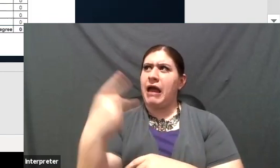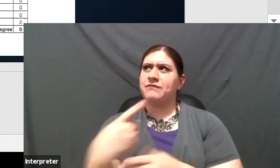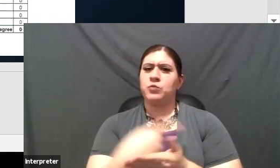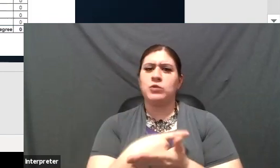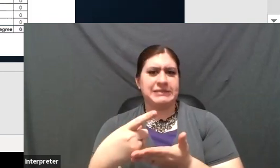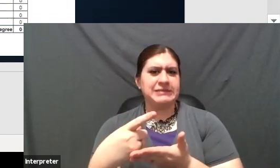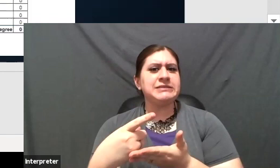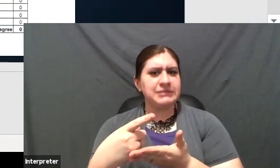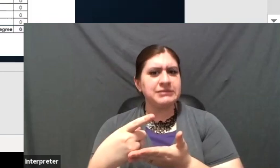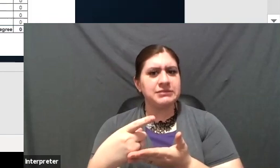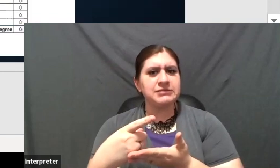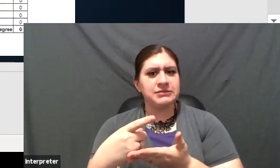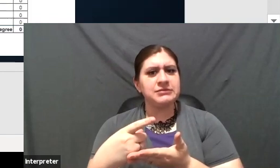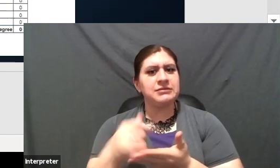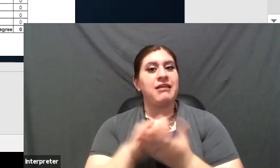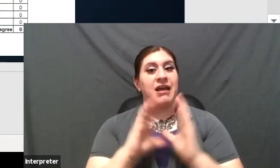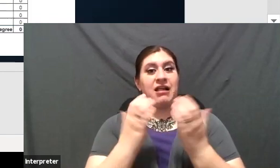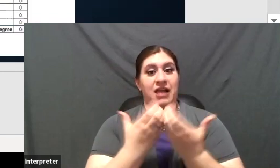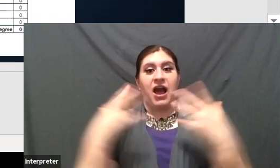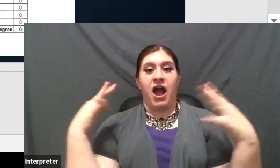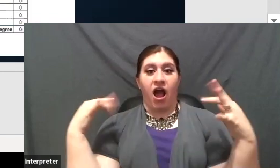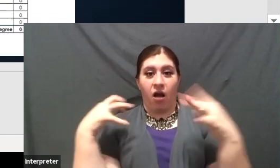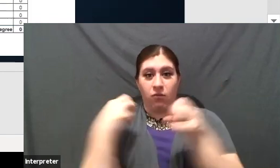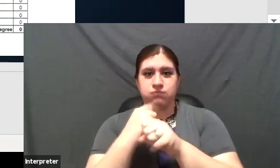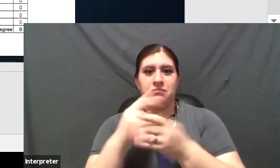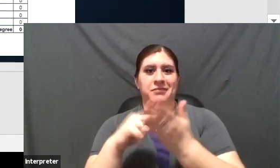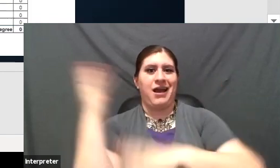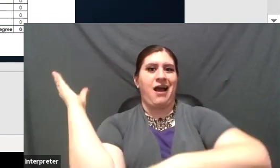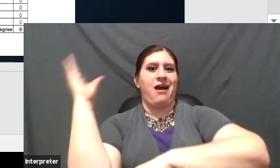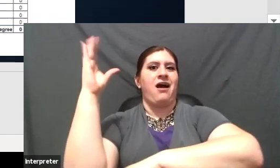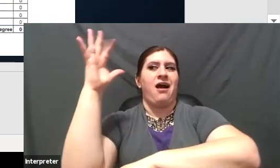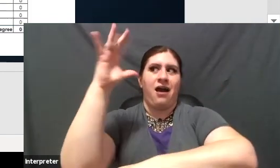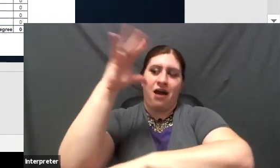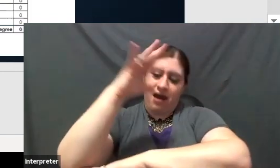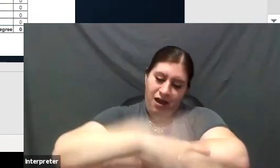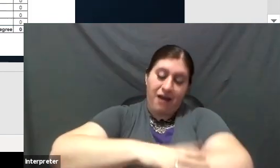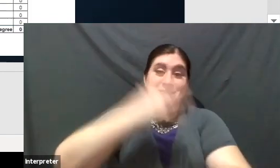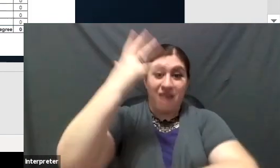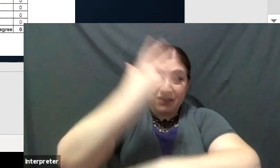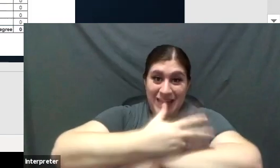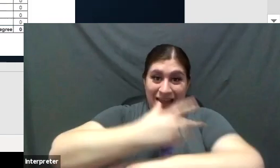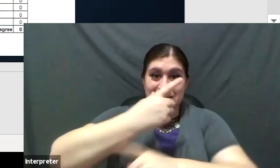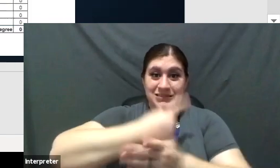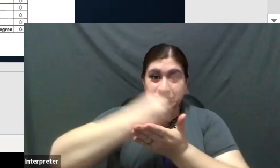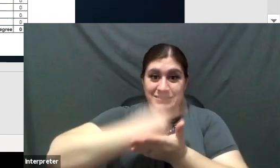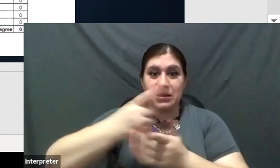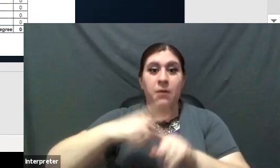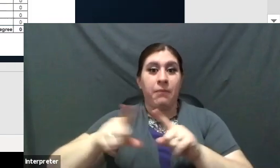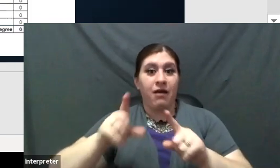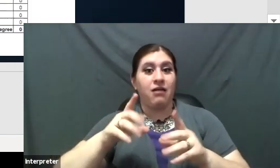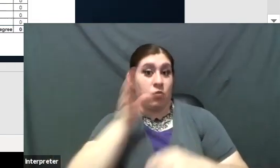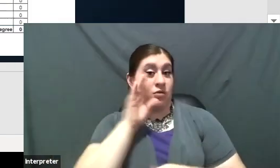period in which the course basically runs all day, 5 days a week, but you get 4 credits for that. So it's a concentrated